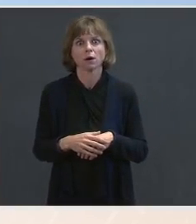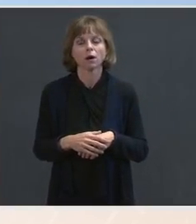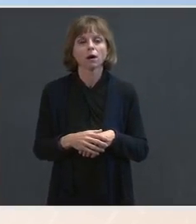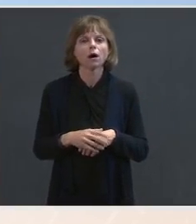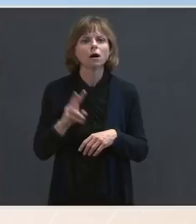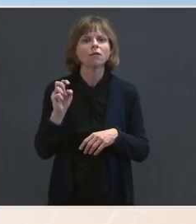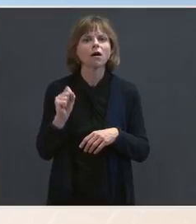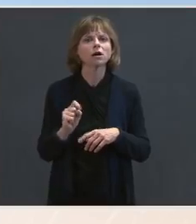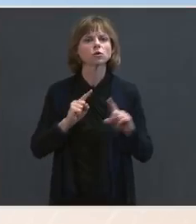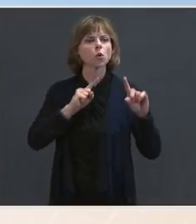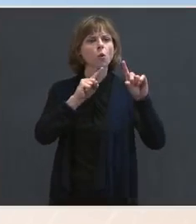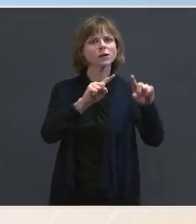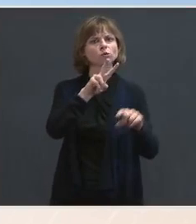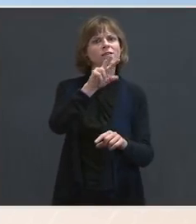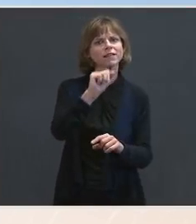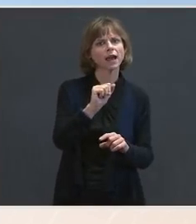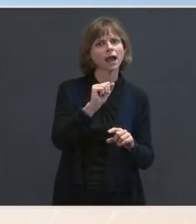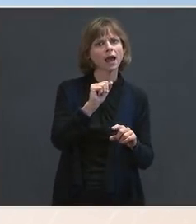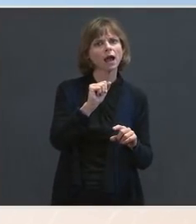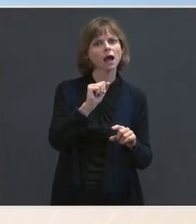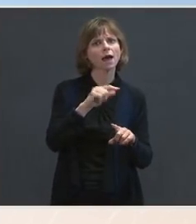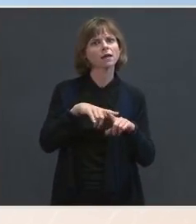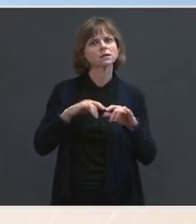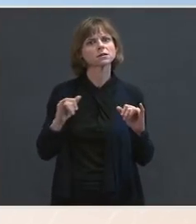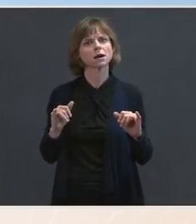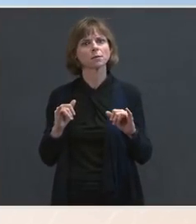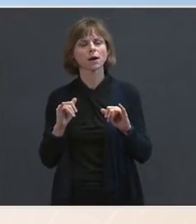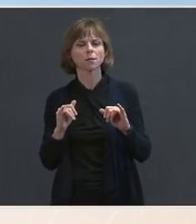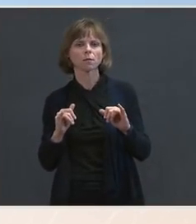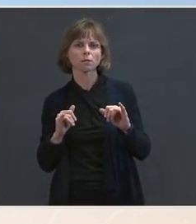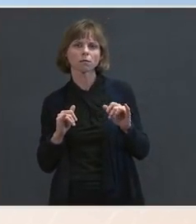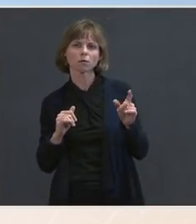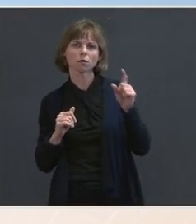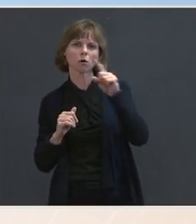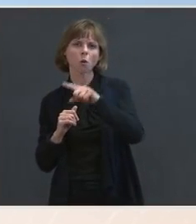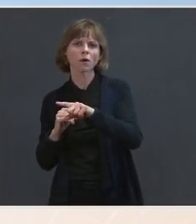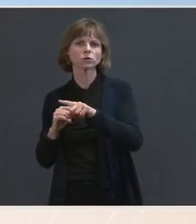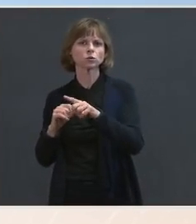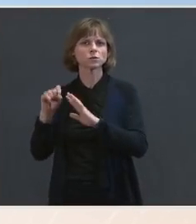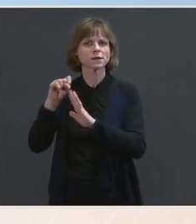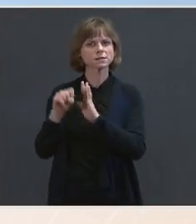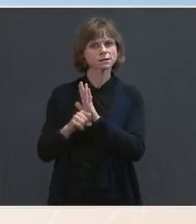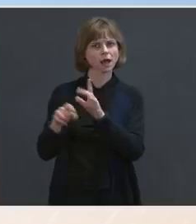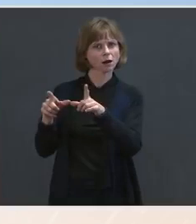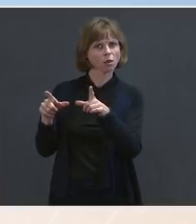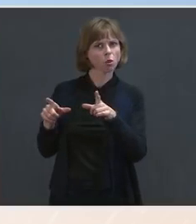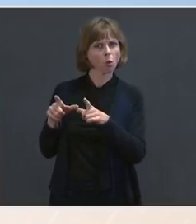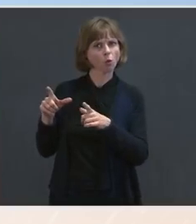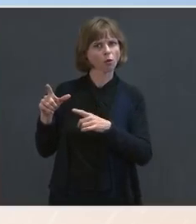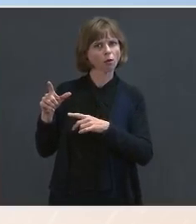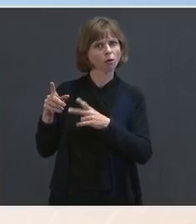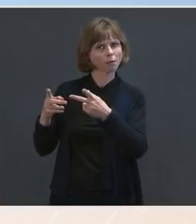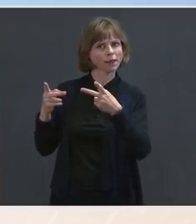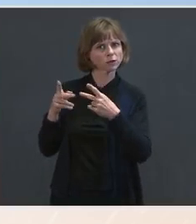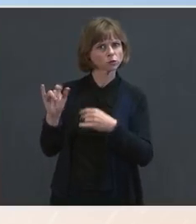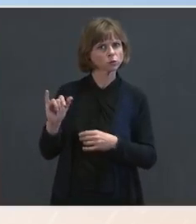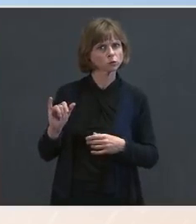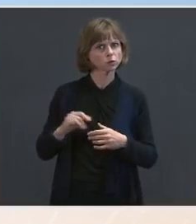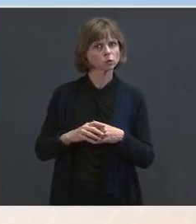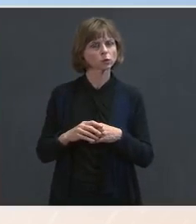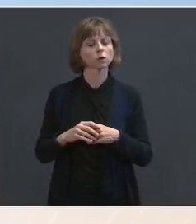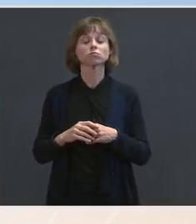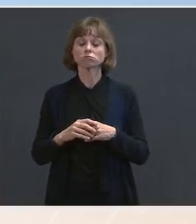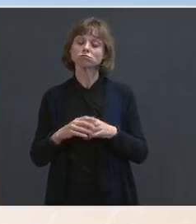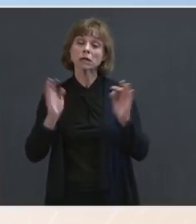to the VA, but also hearing from their local, or going to their state or local facilities as well? Definitely. And many